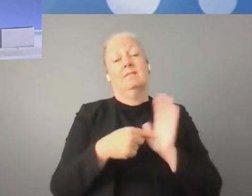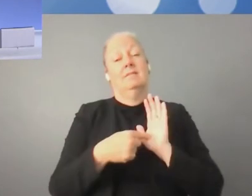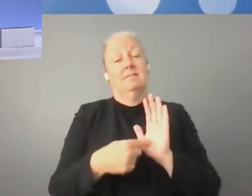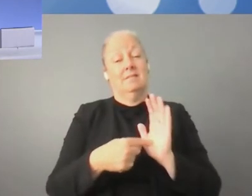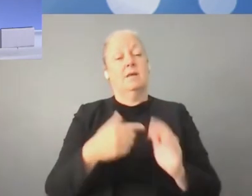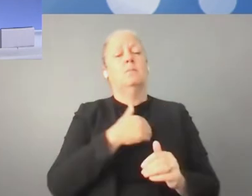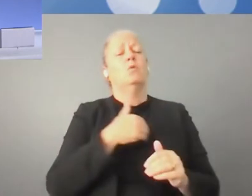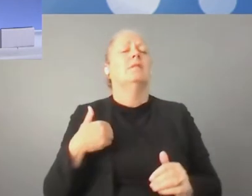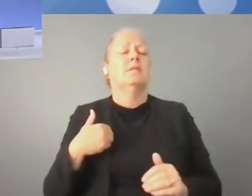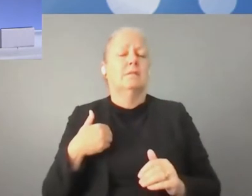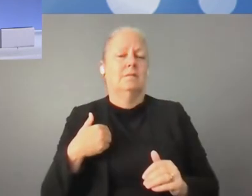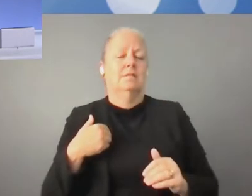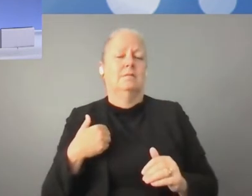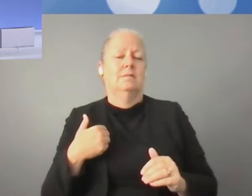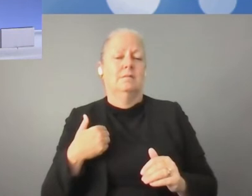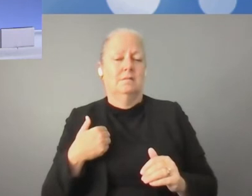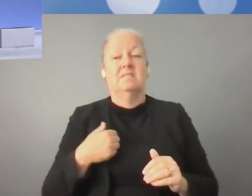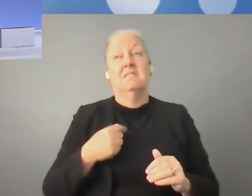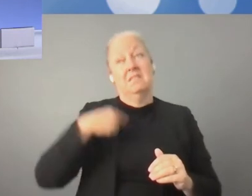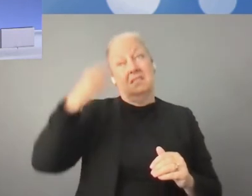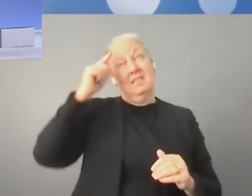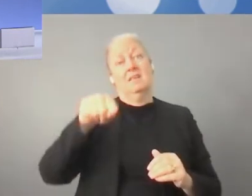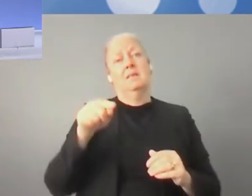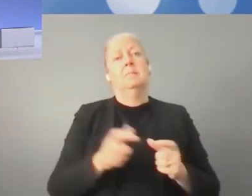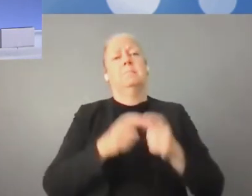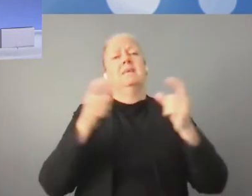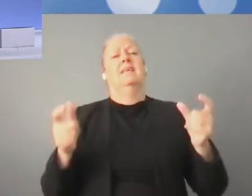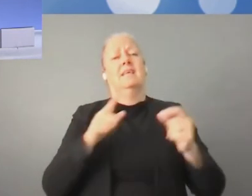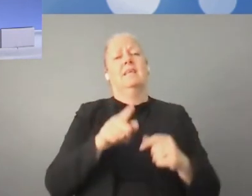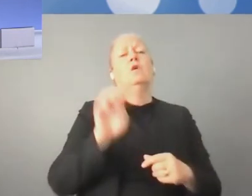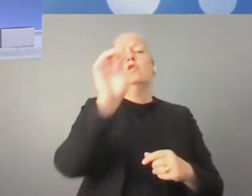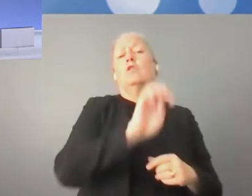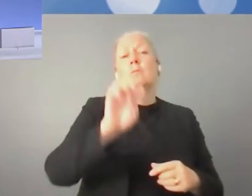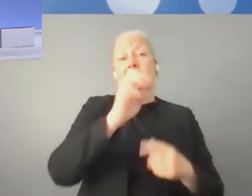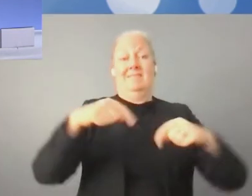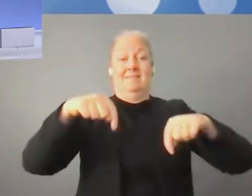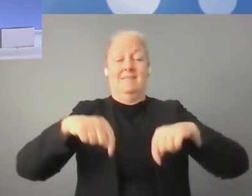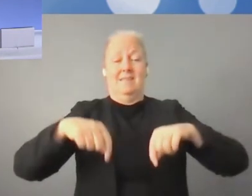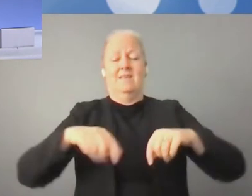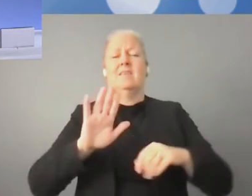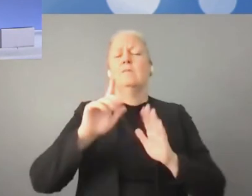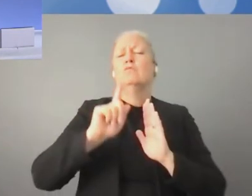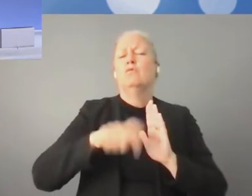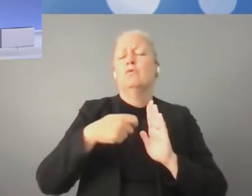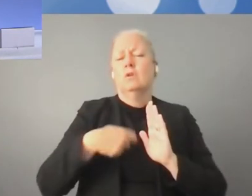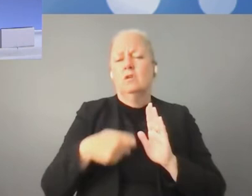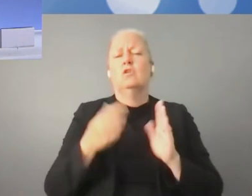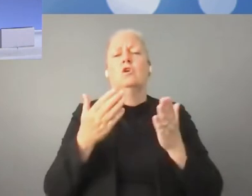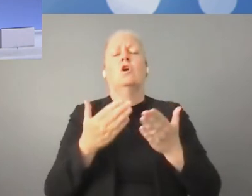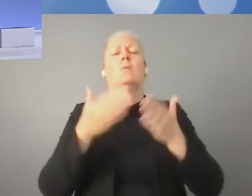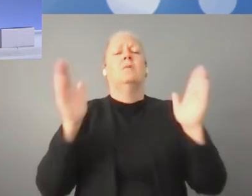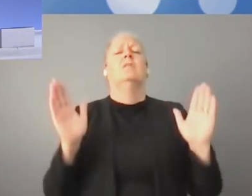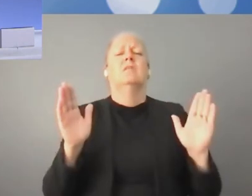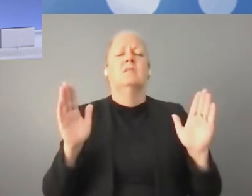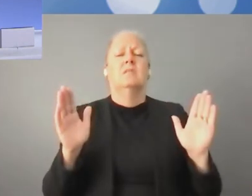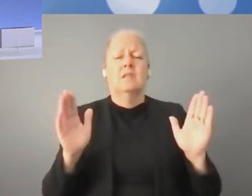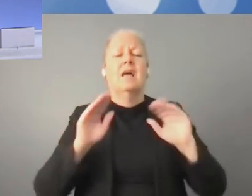implemented probably the biggest as we know in europe at the moment the project we call it open and open education